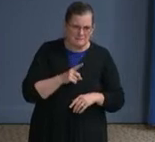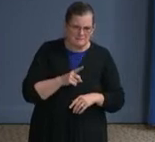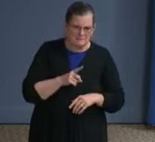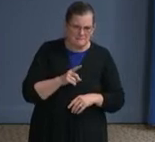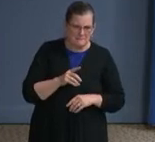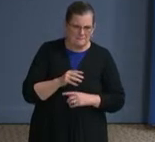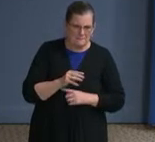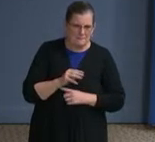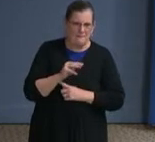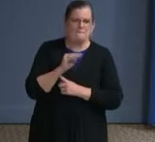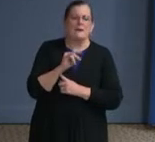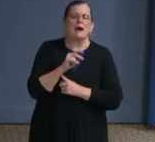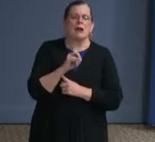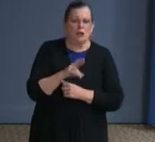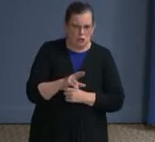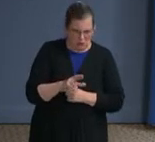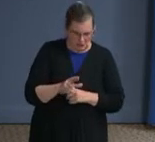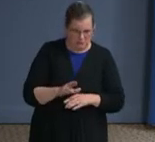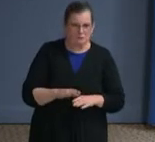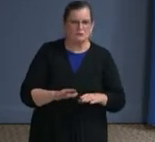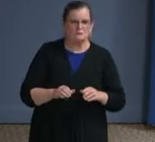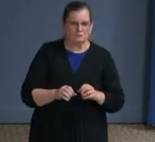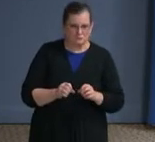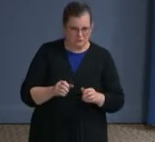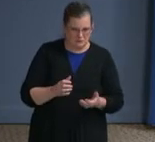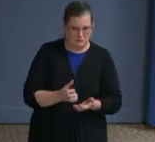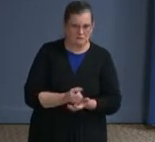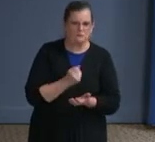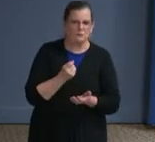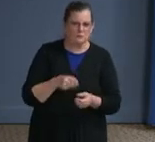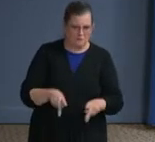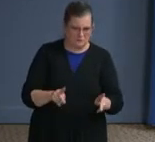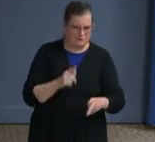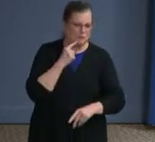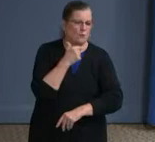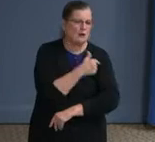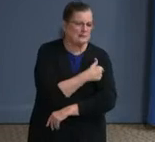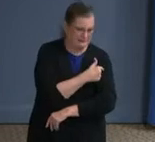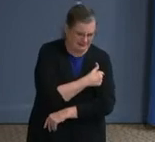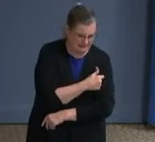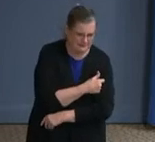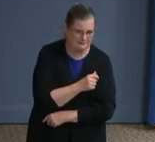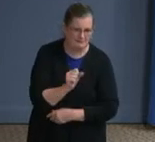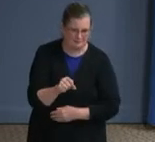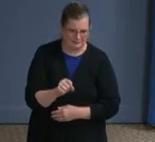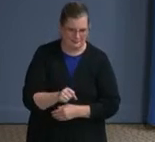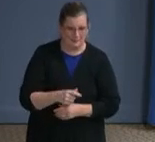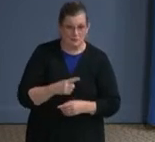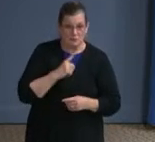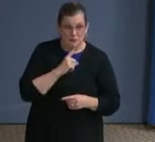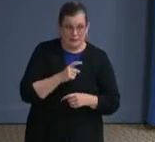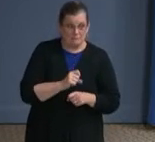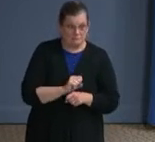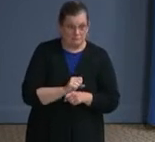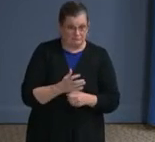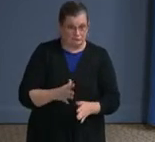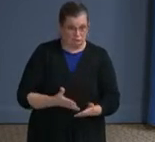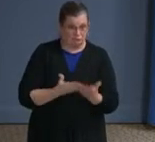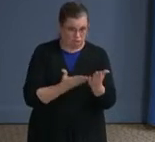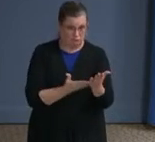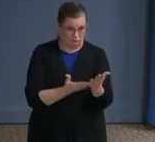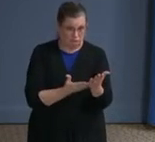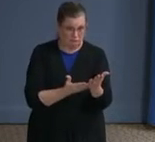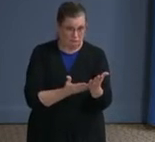Mr. Gray has indicated that there will be an amendment which is fairly minor, and as I'm speaking, I can't even remember what the amendment does,